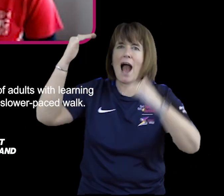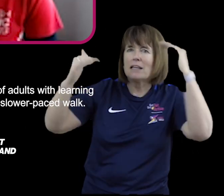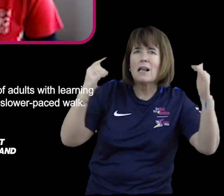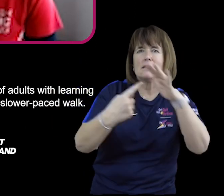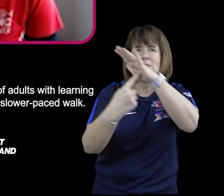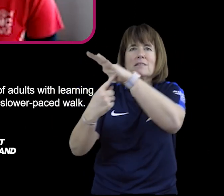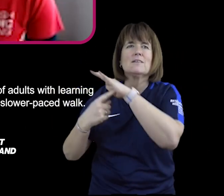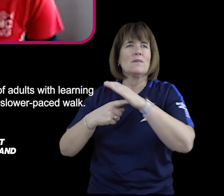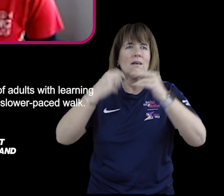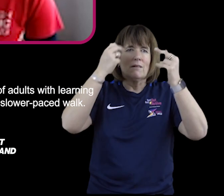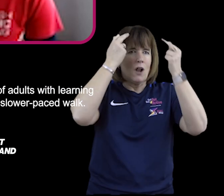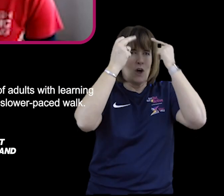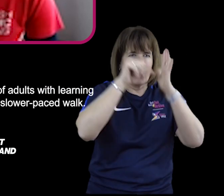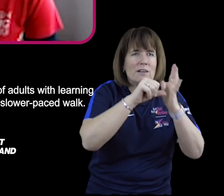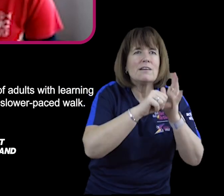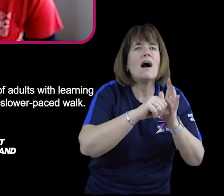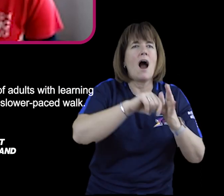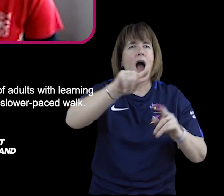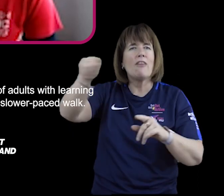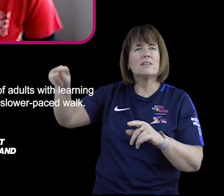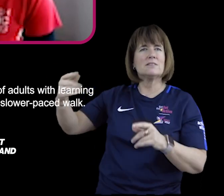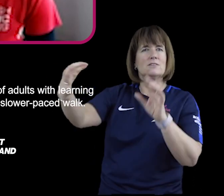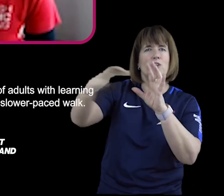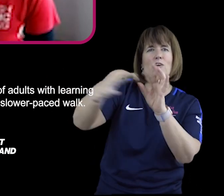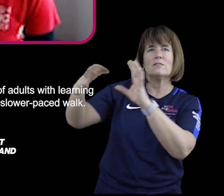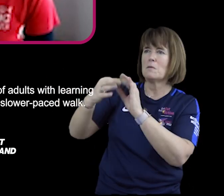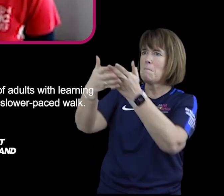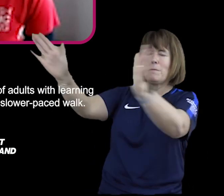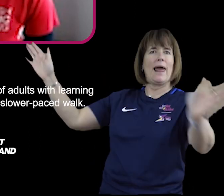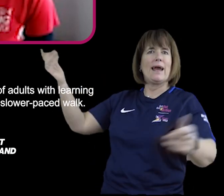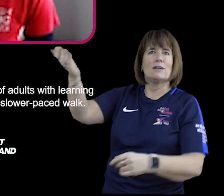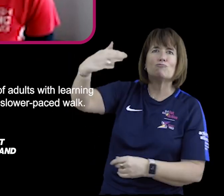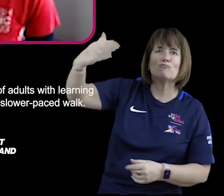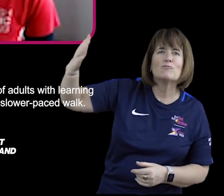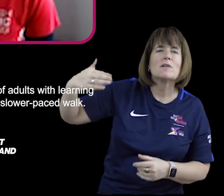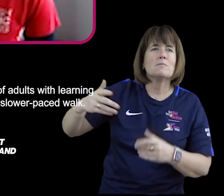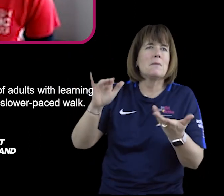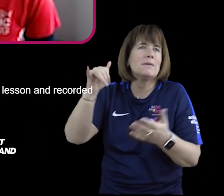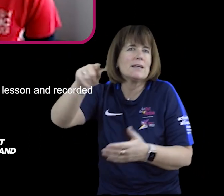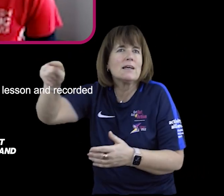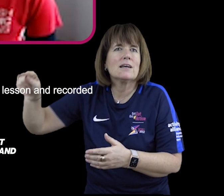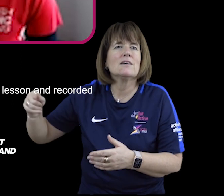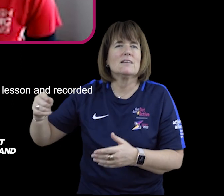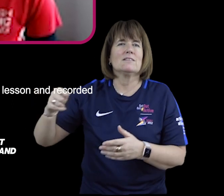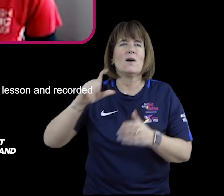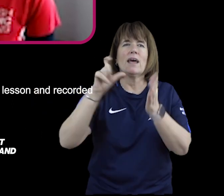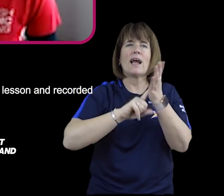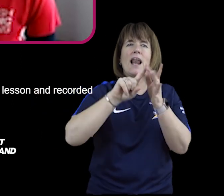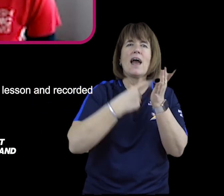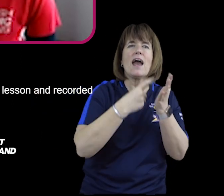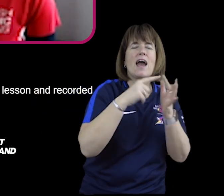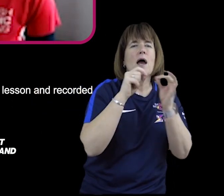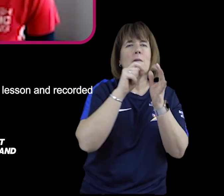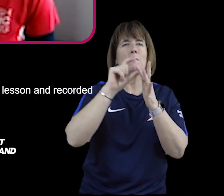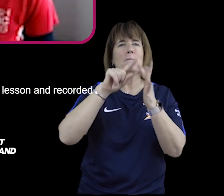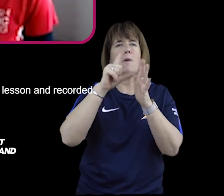learning disabilities, but that other people joined from the general public who perhaps just wanted a slower paced walk. And it went down so